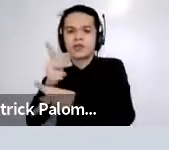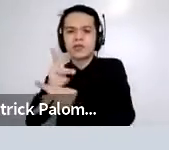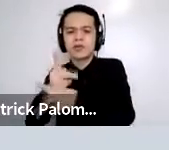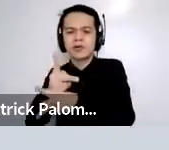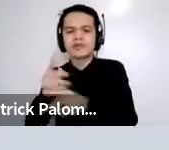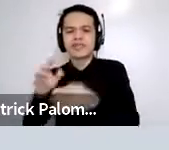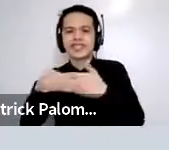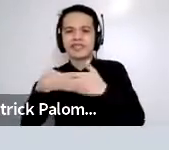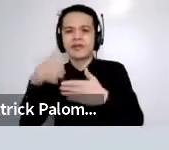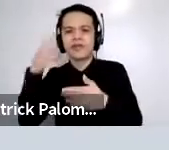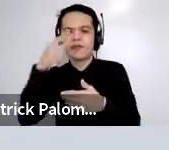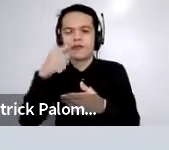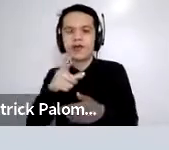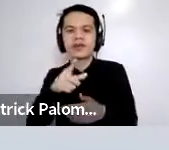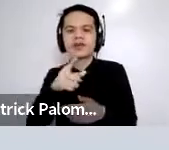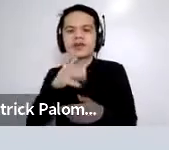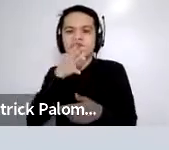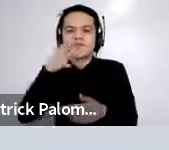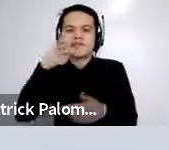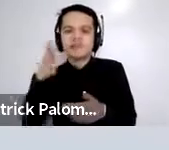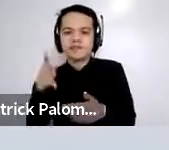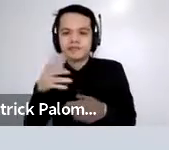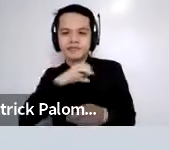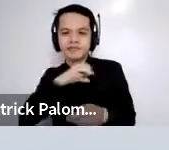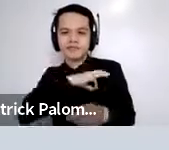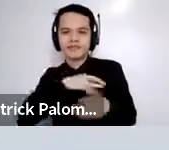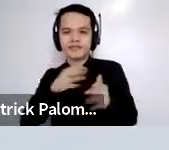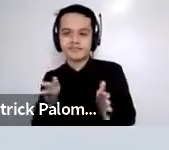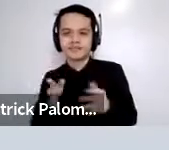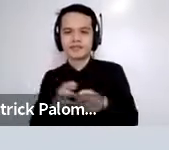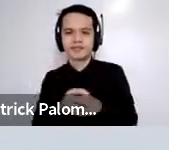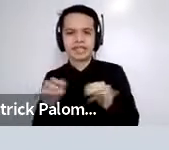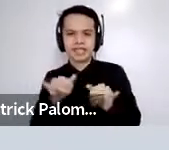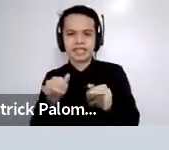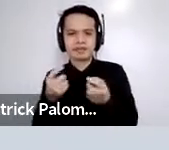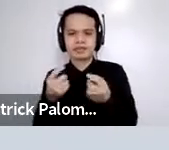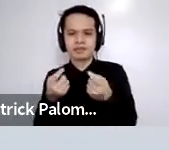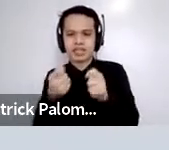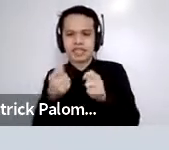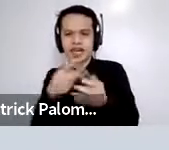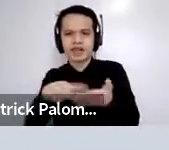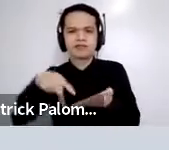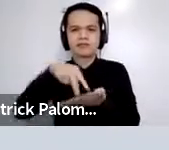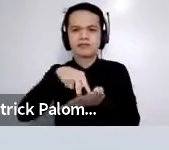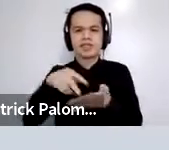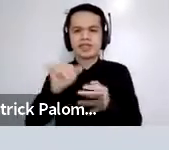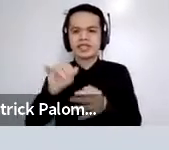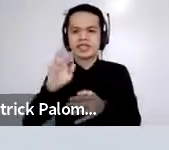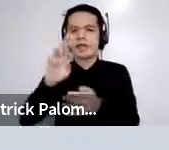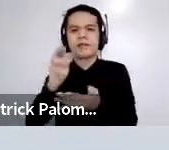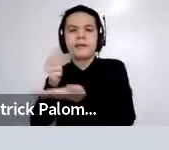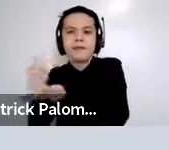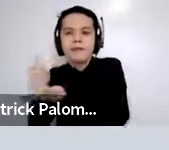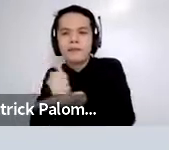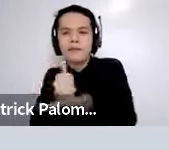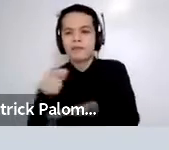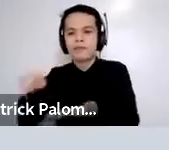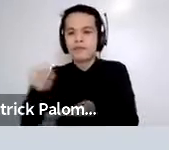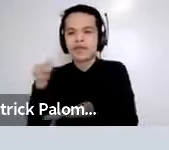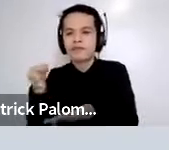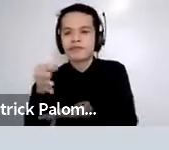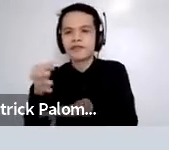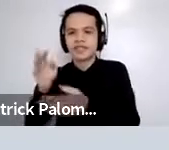beneficiaries. We help restore and rehabilitate agriculture and fisheries-based livelihoods to reduce